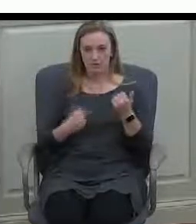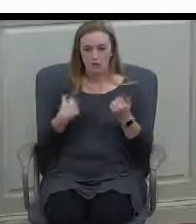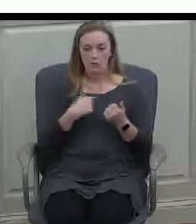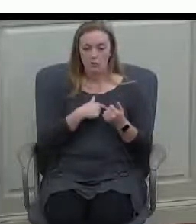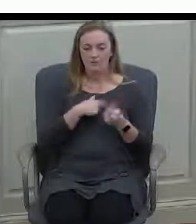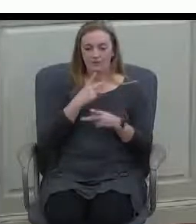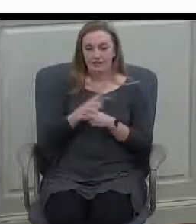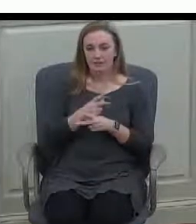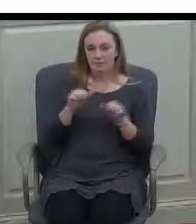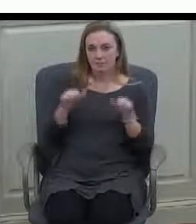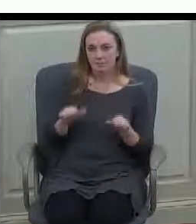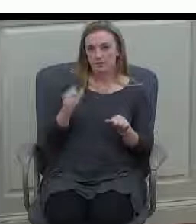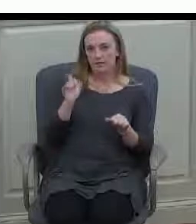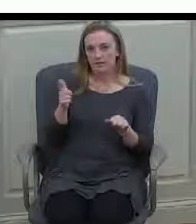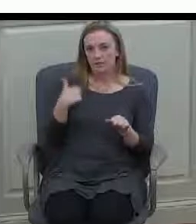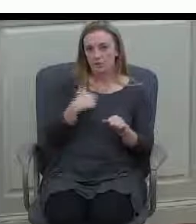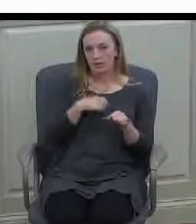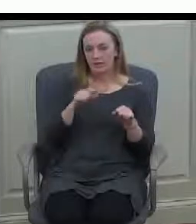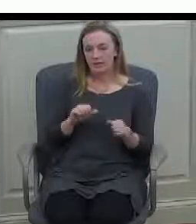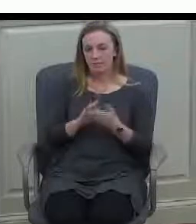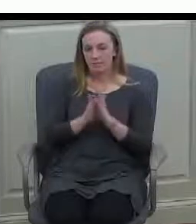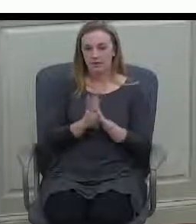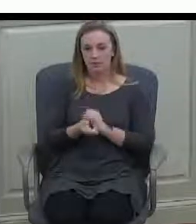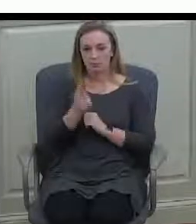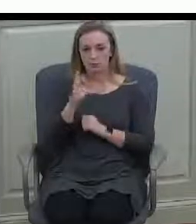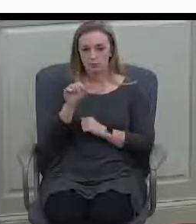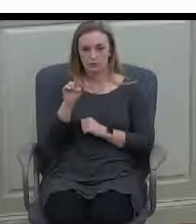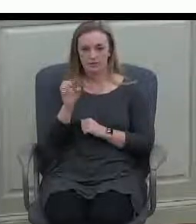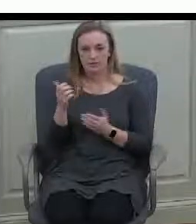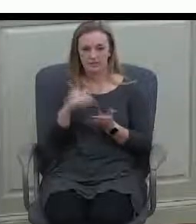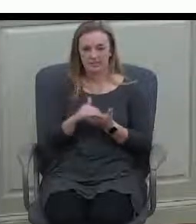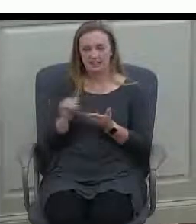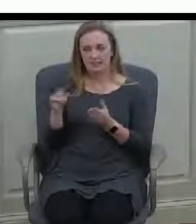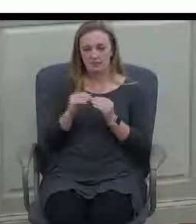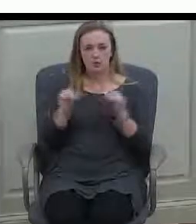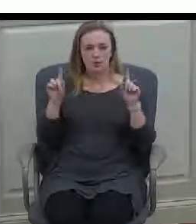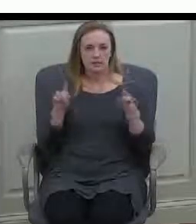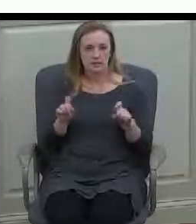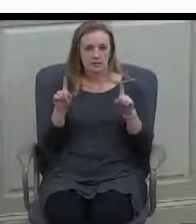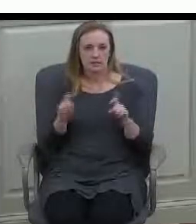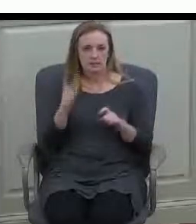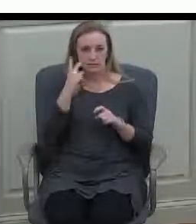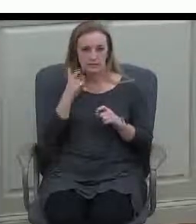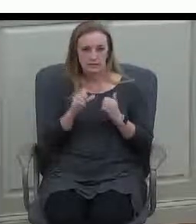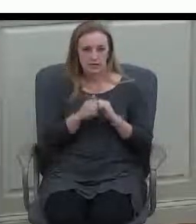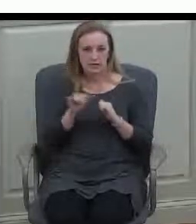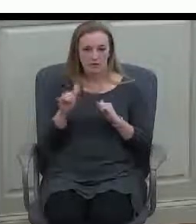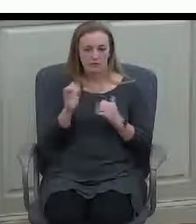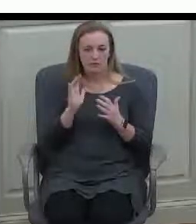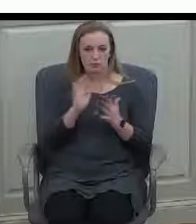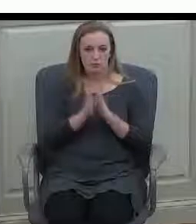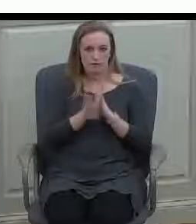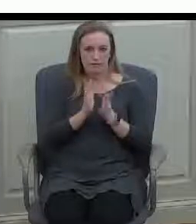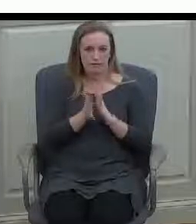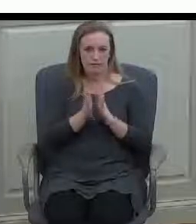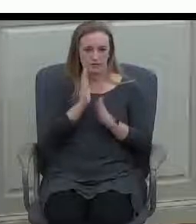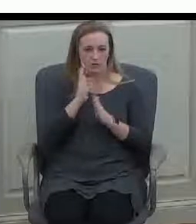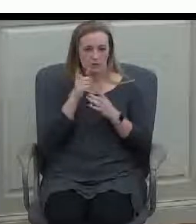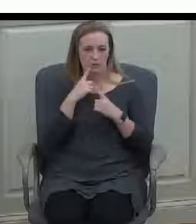or 2-way in the future, so we're not limiting ourselves. This is sort of a test run to see how that traffic pattern